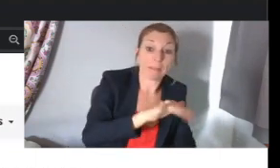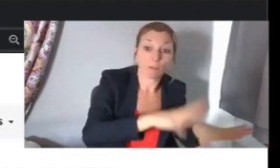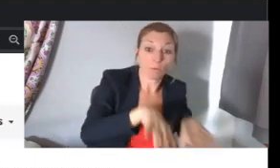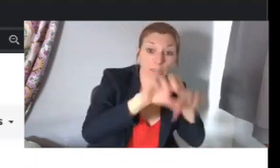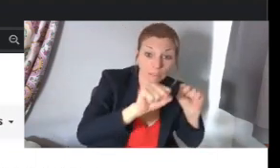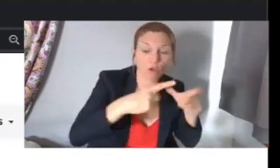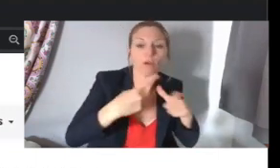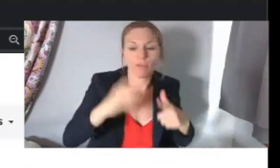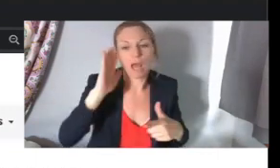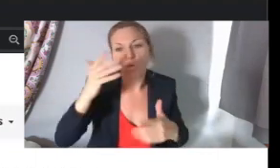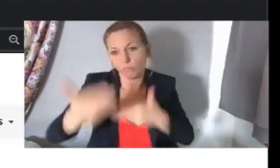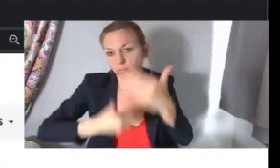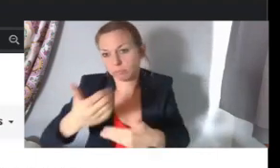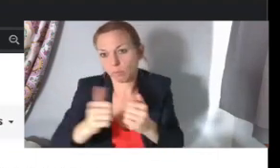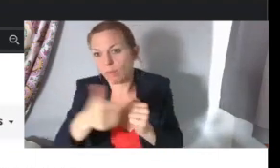slides.